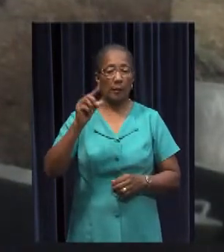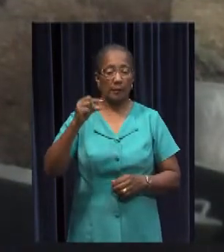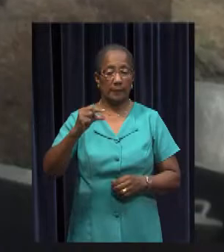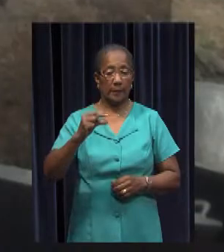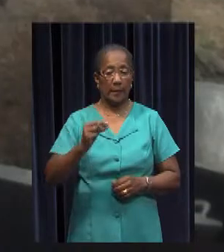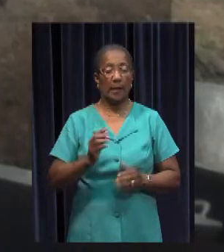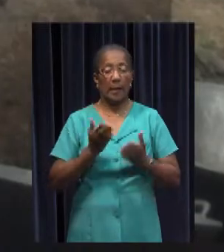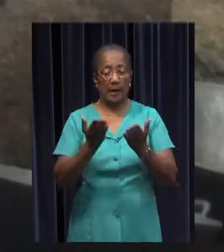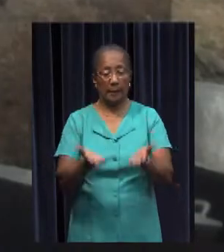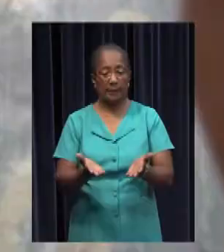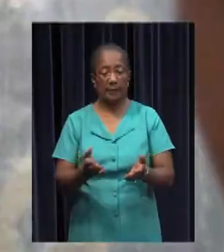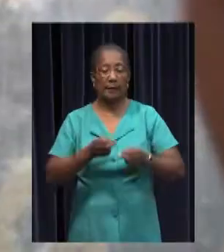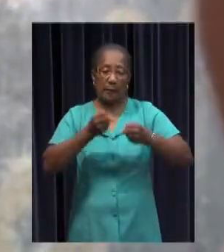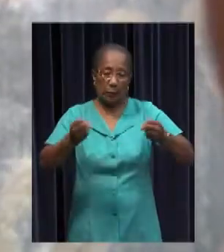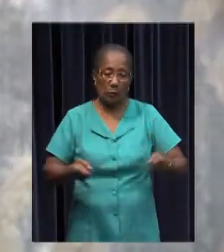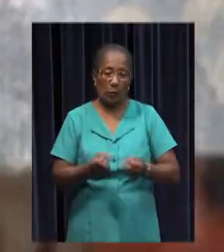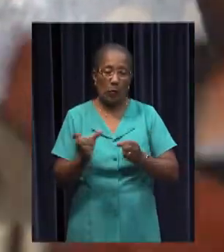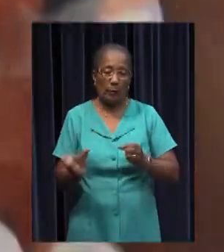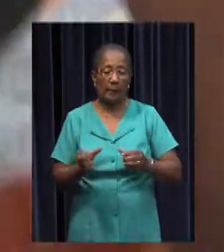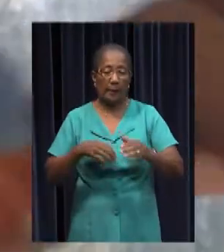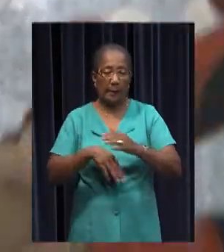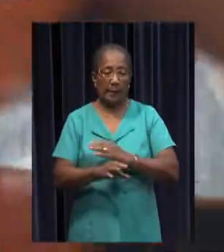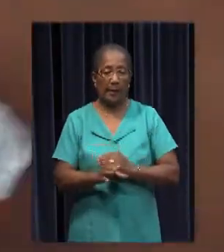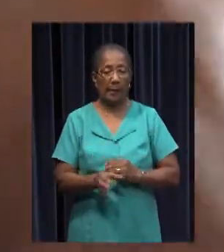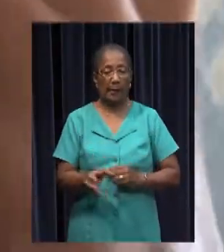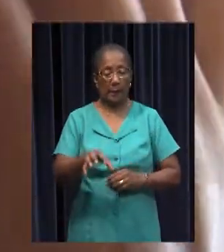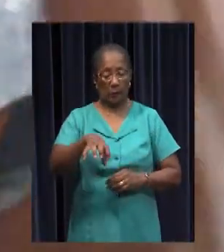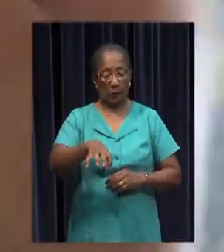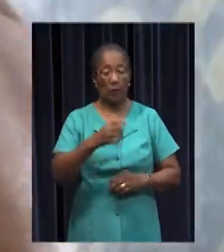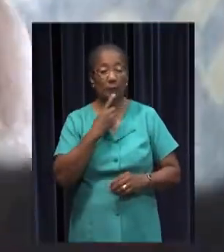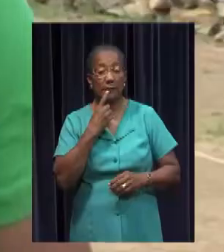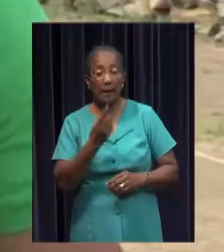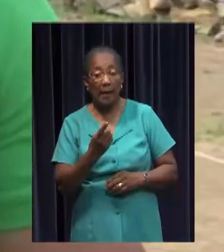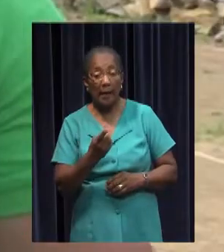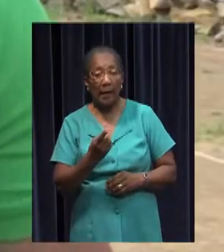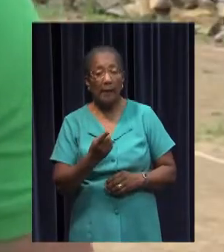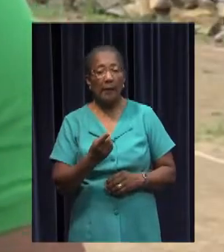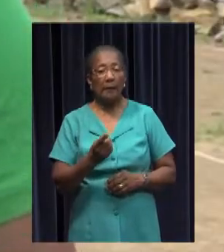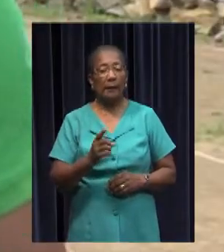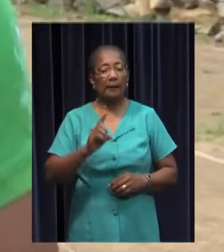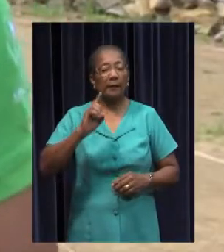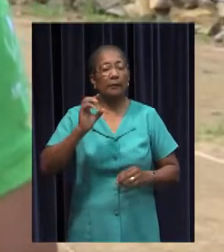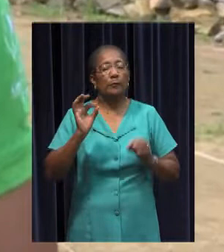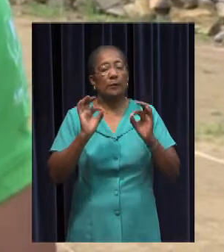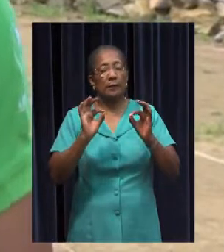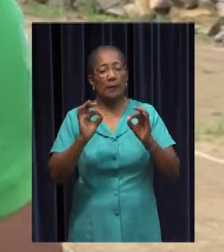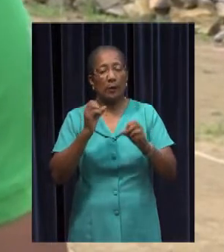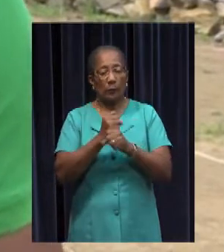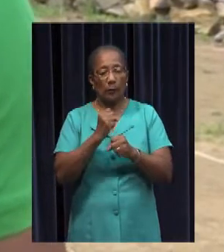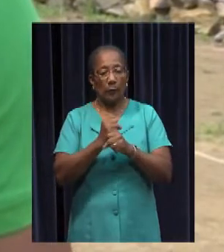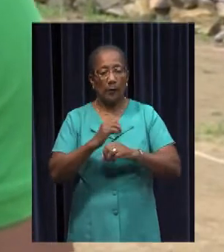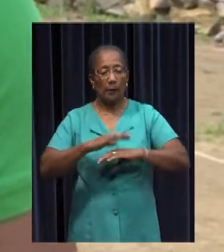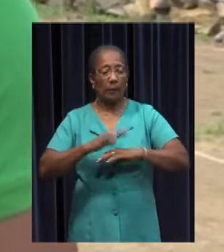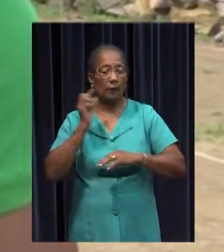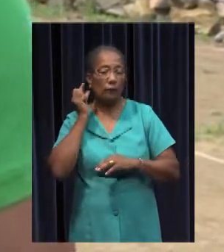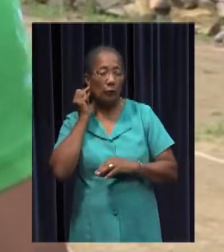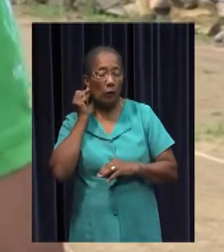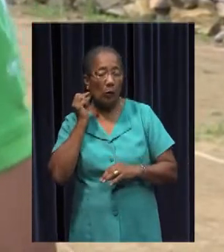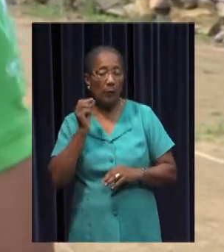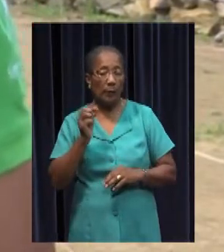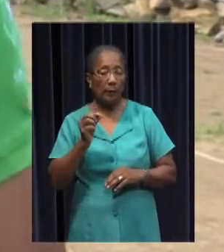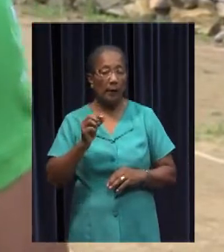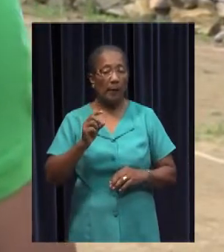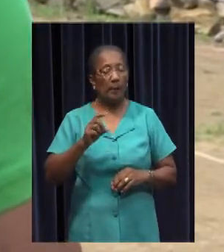Sergio Kong Asan, appointed as coordinator in the village, says that they mainly work with